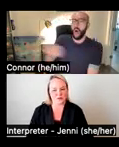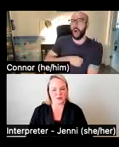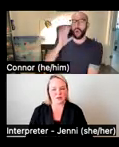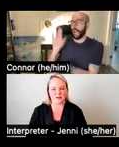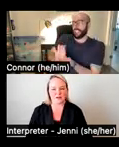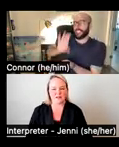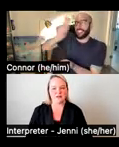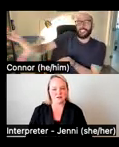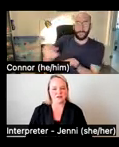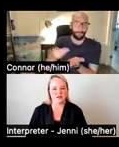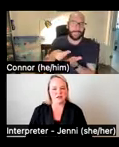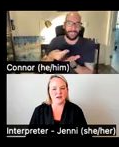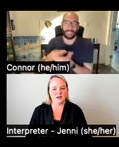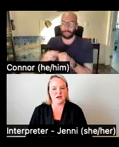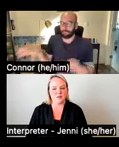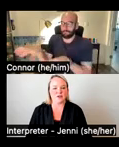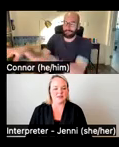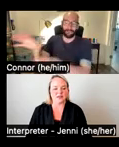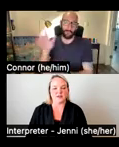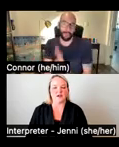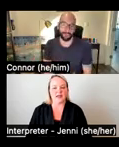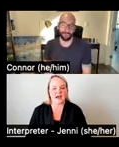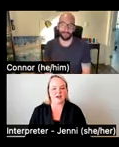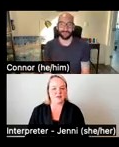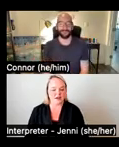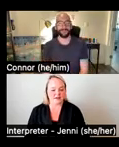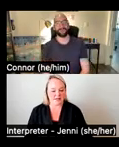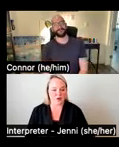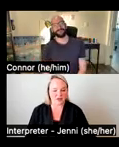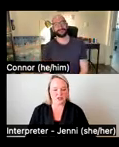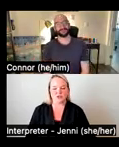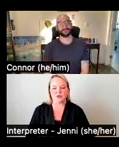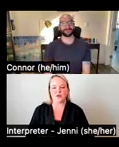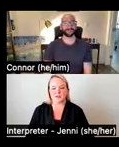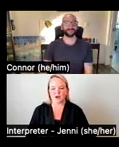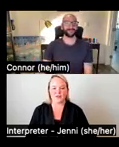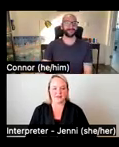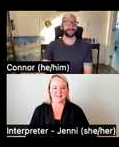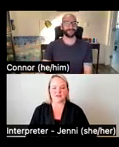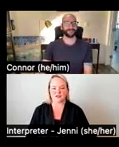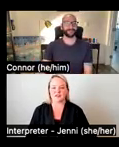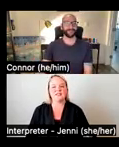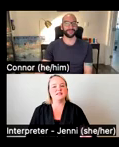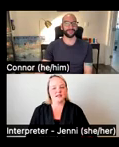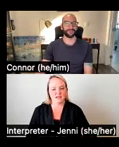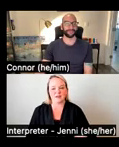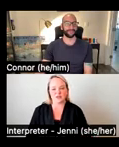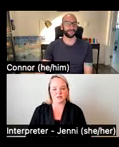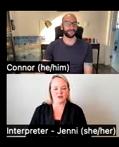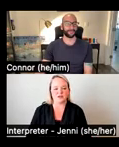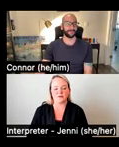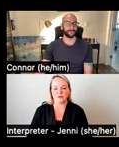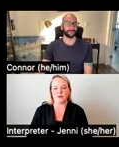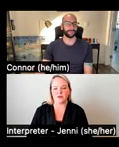So we really want to, put this out there. They have the money that they want to focus on these services. Make sure